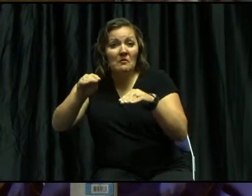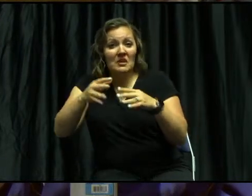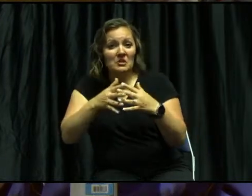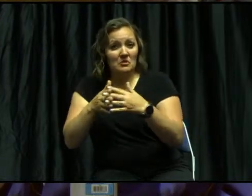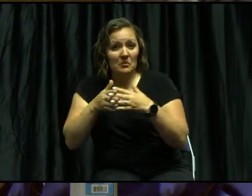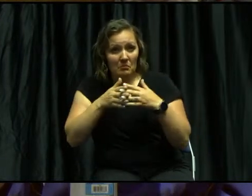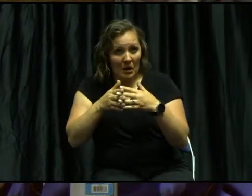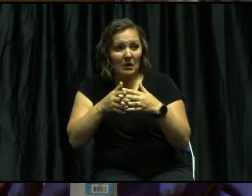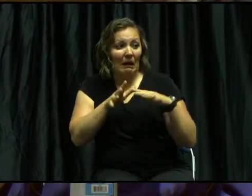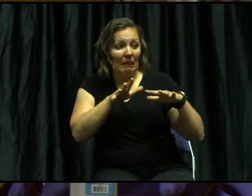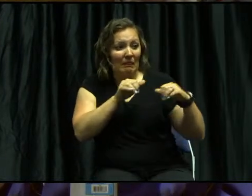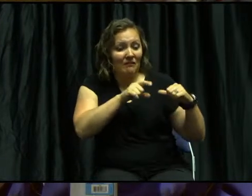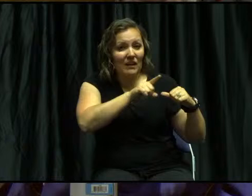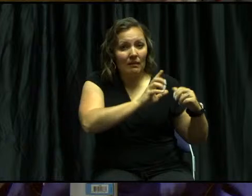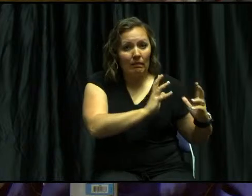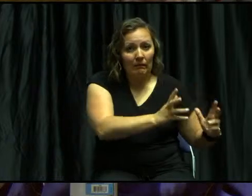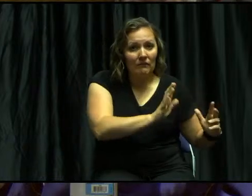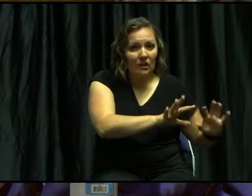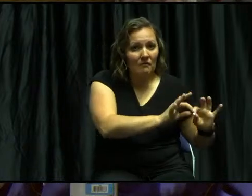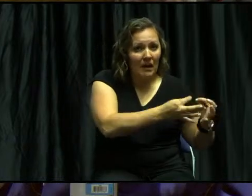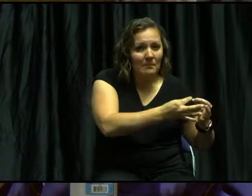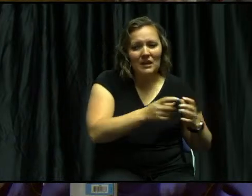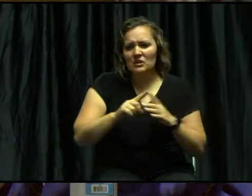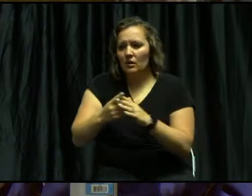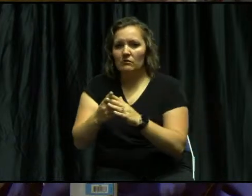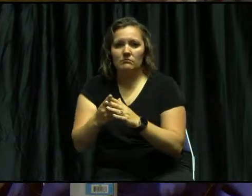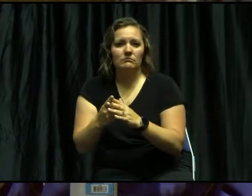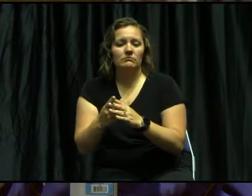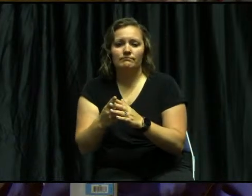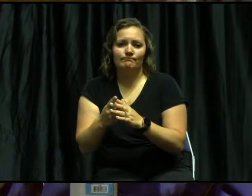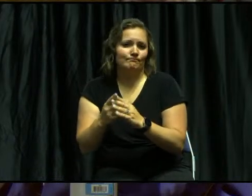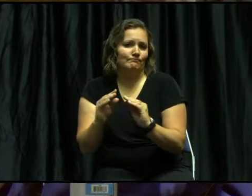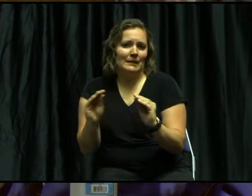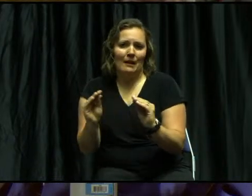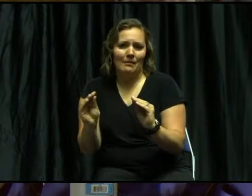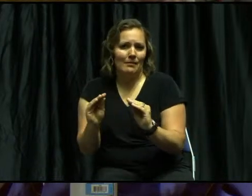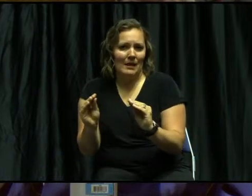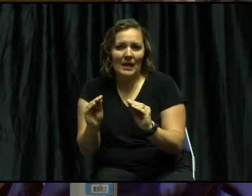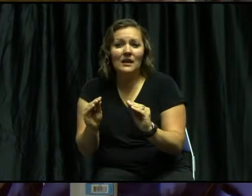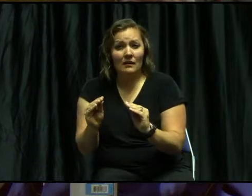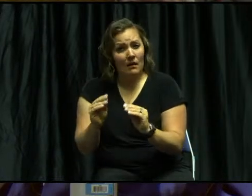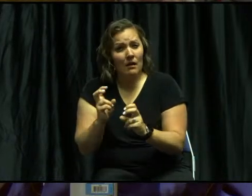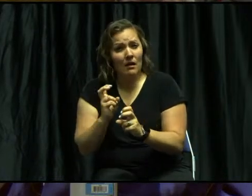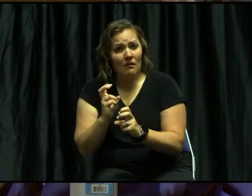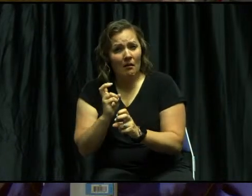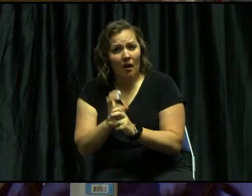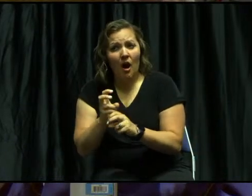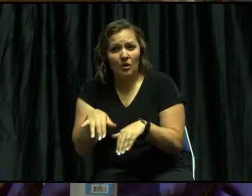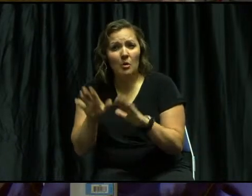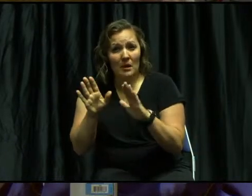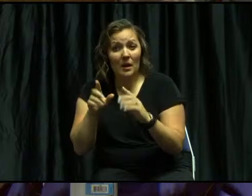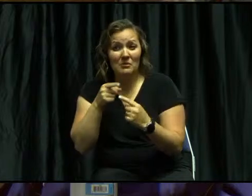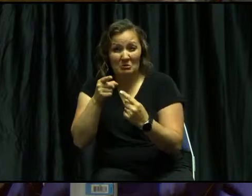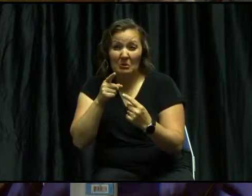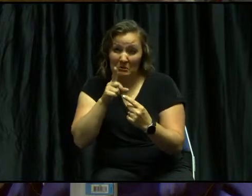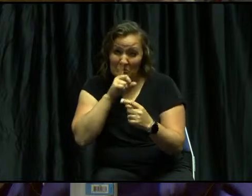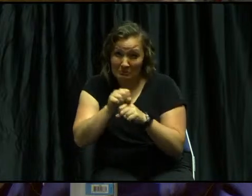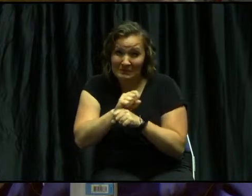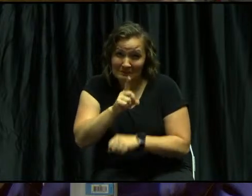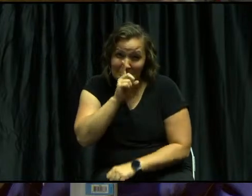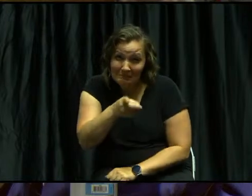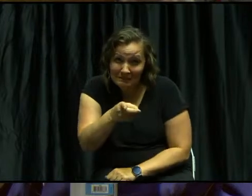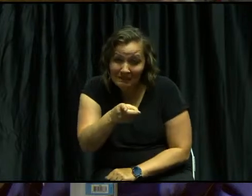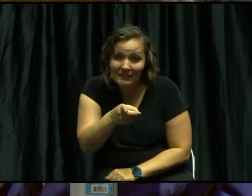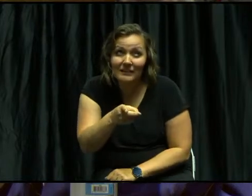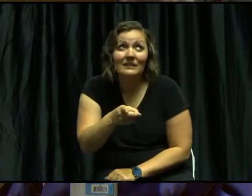immigrant family, we started out with nothing. Life at times was hard growing up, and the struggle was real. The word